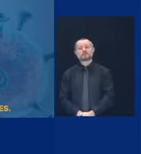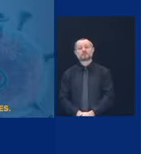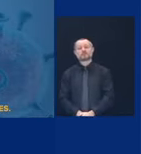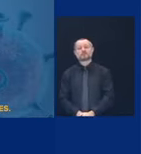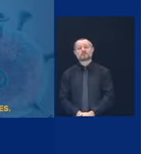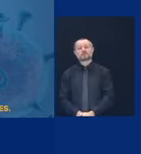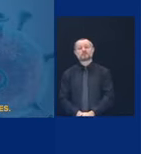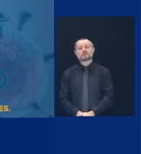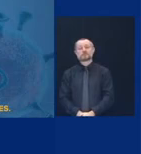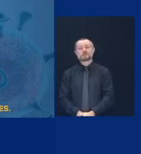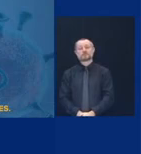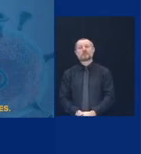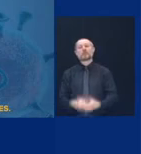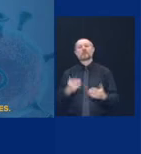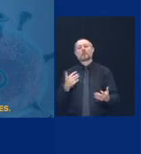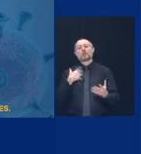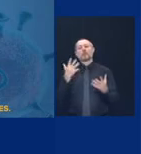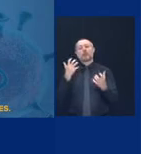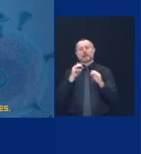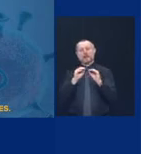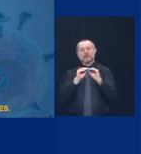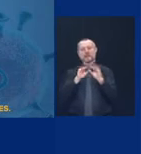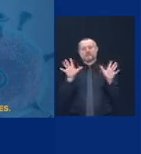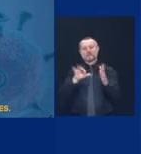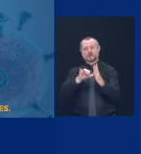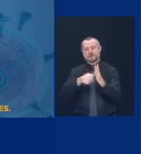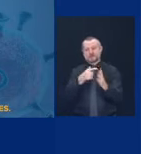Now, I want to just clear up a little confusion.